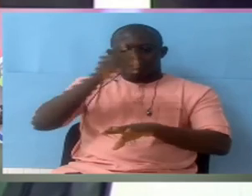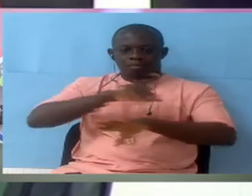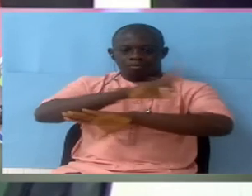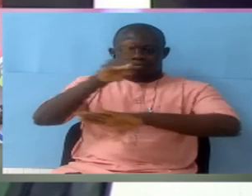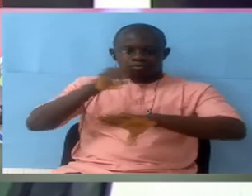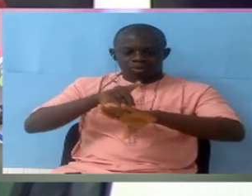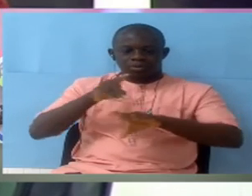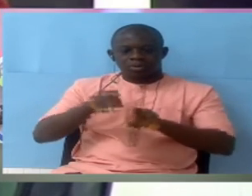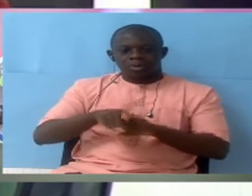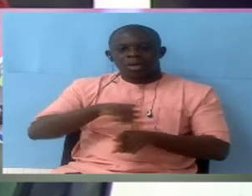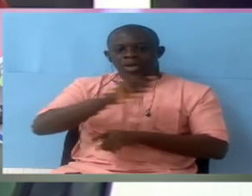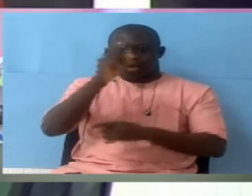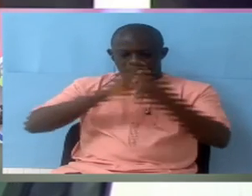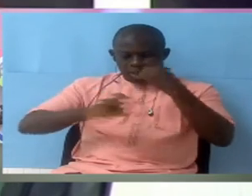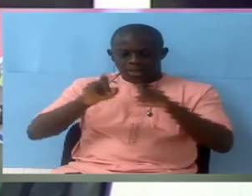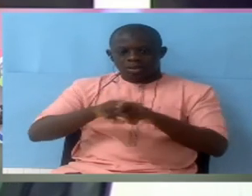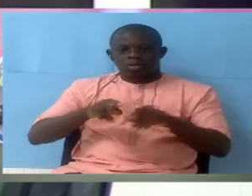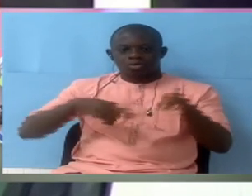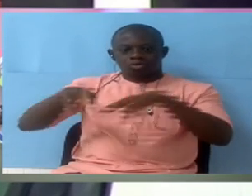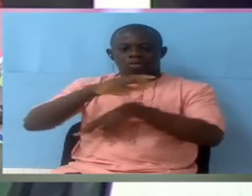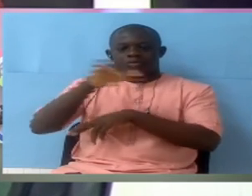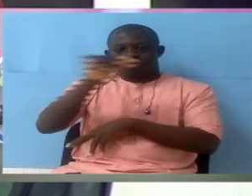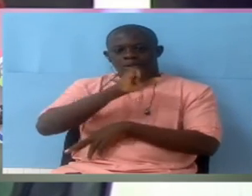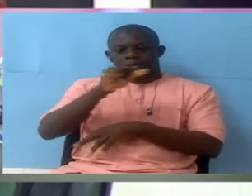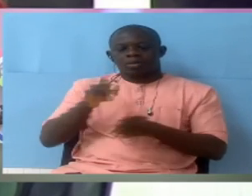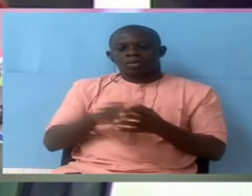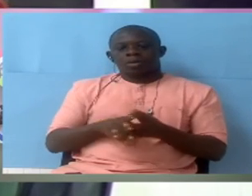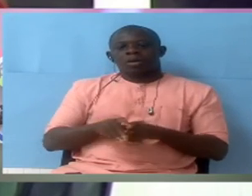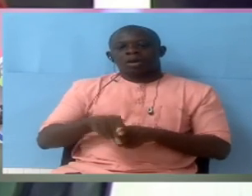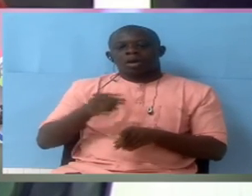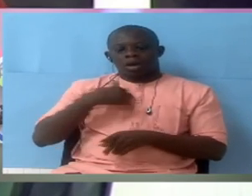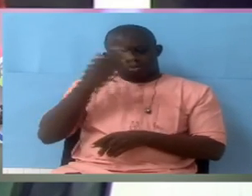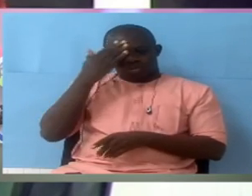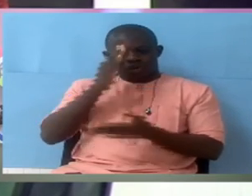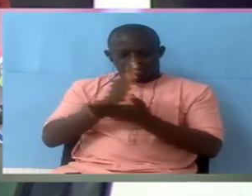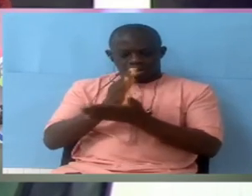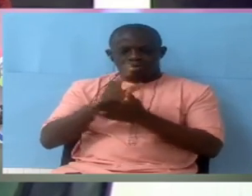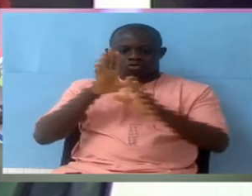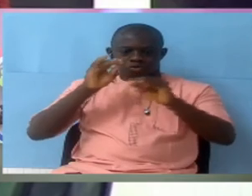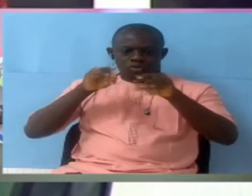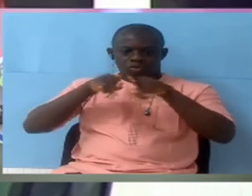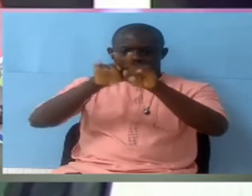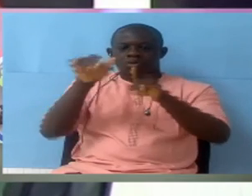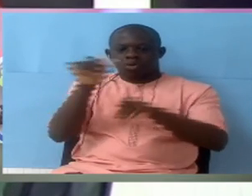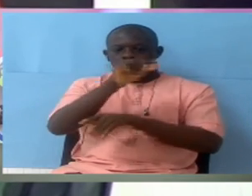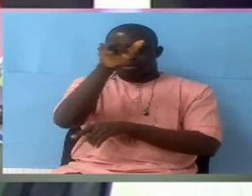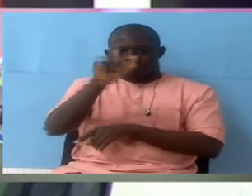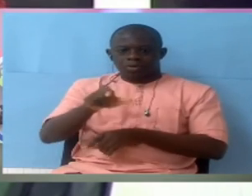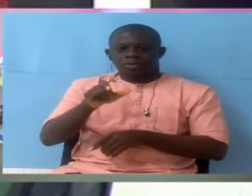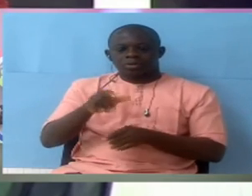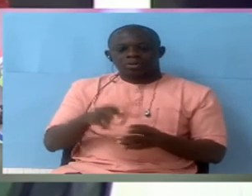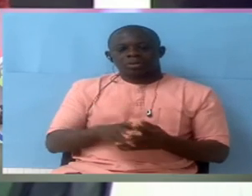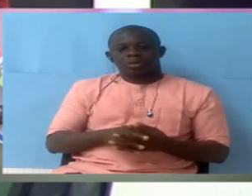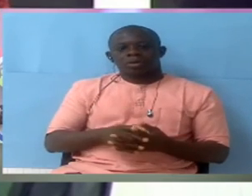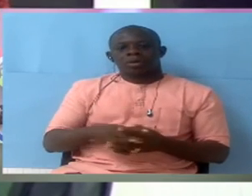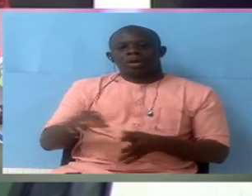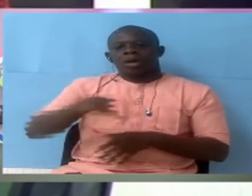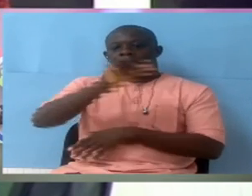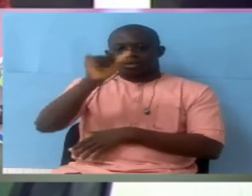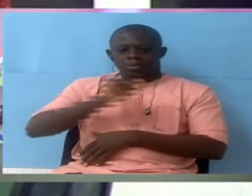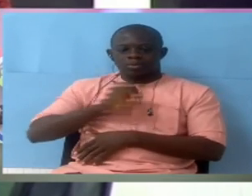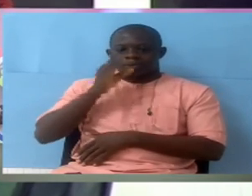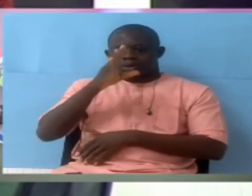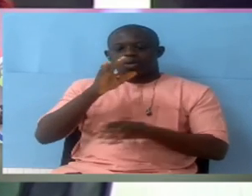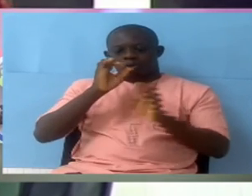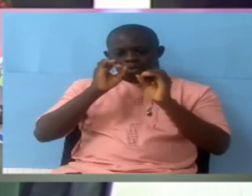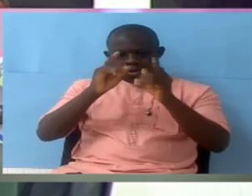ko and came down. Watchat. I'm sure he was talking to somebody. Xamna ne amna kum don waxal de. And then he said, okay, take